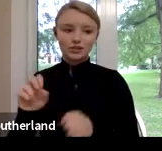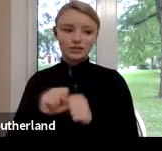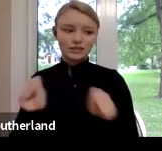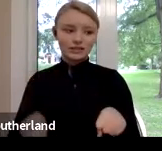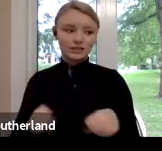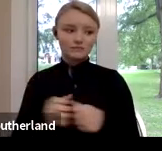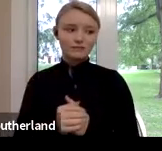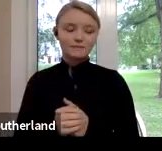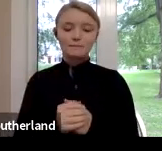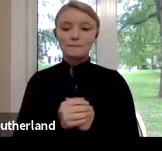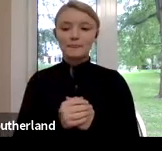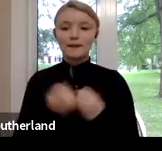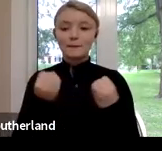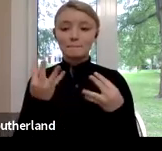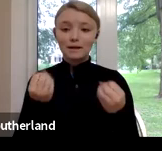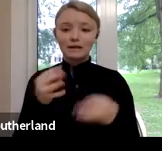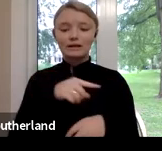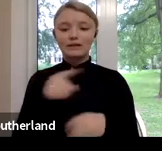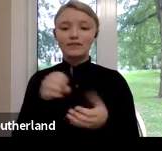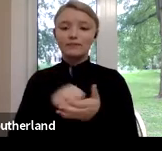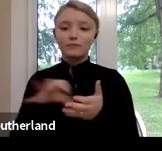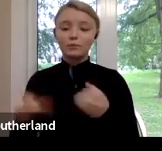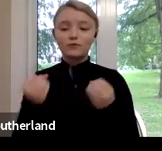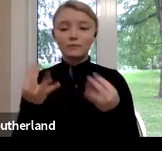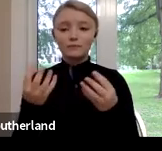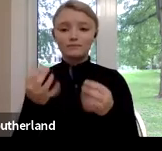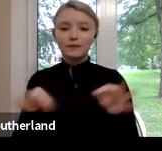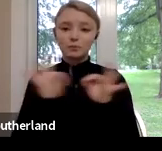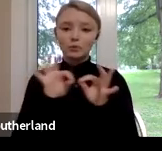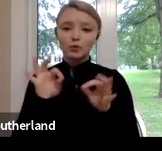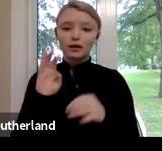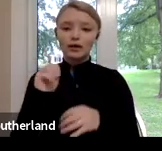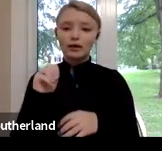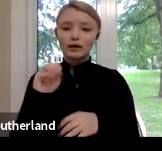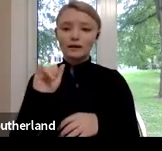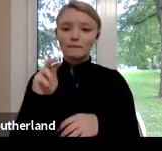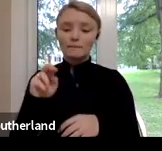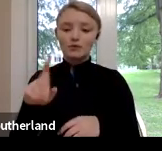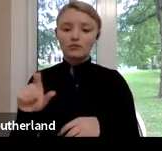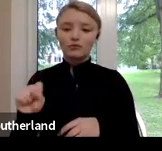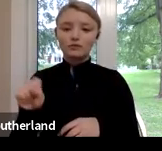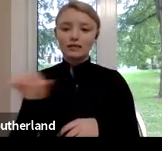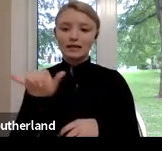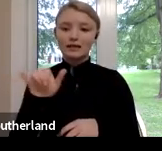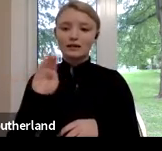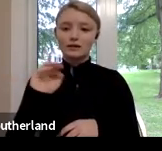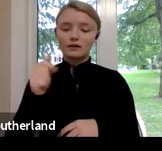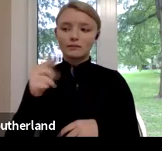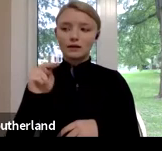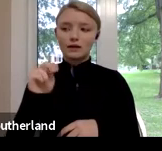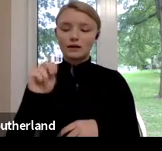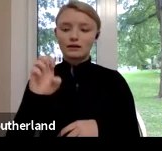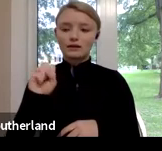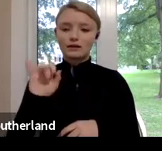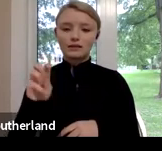them remove important minerals like magnesium, which is very essential for